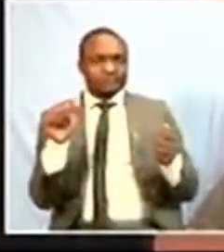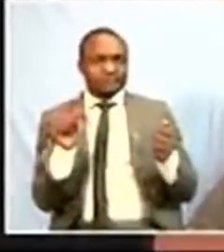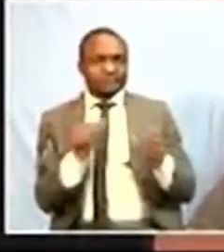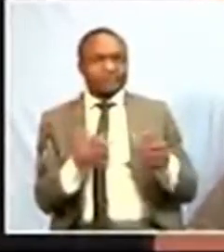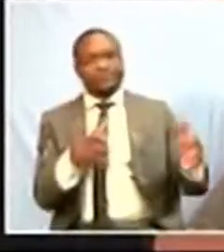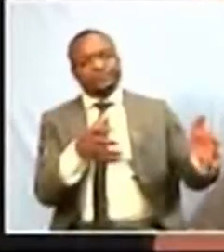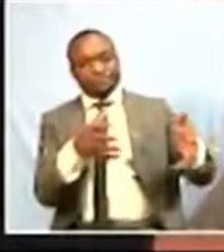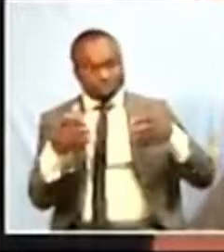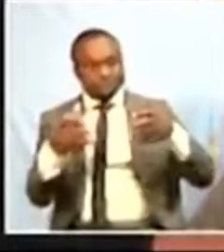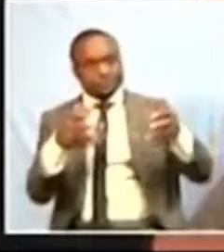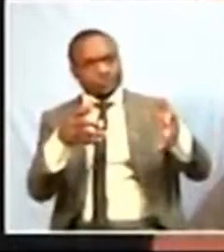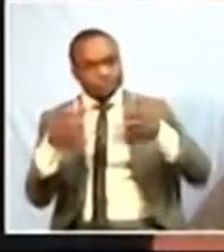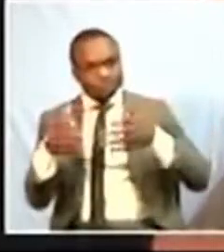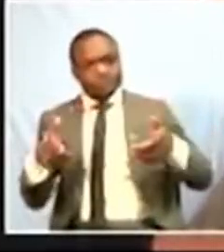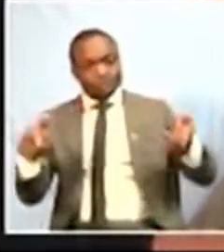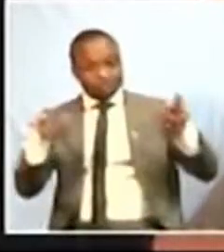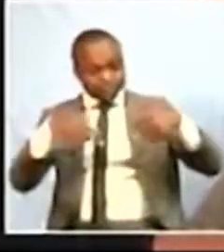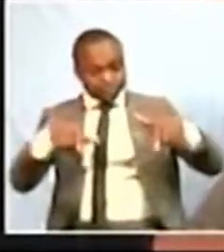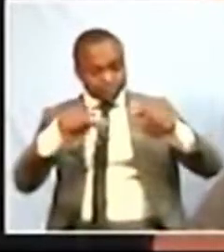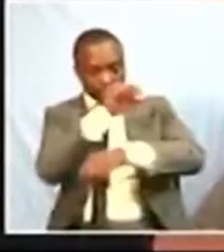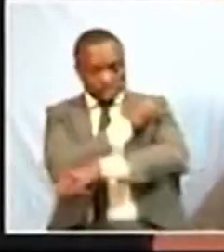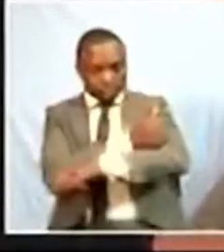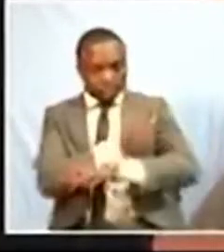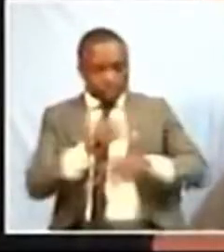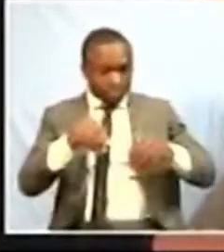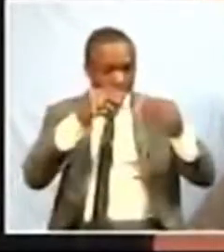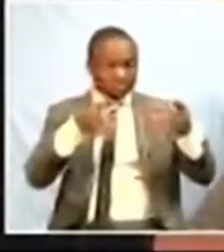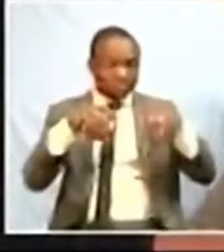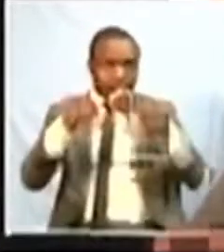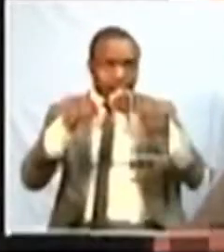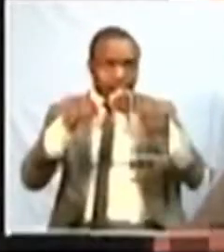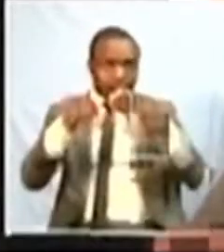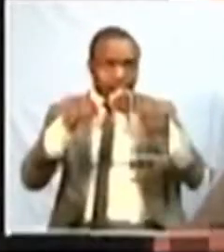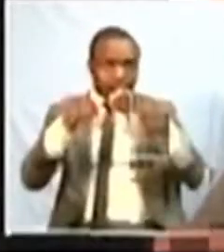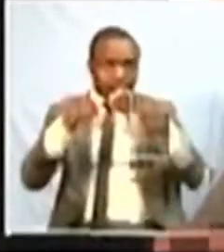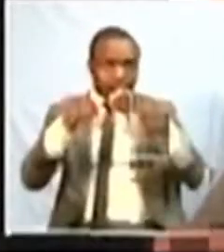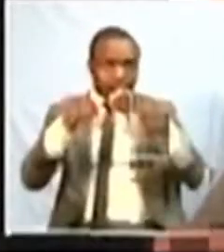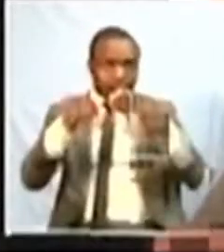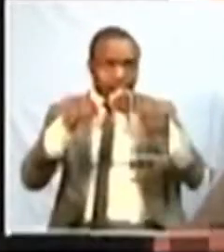local authority and distributed through DEBs to various schools.